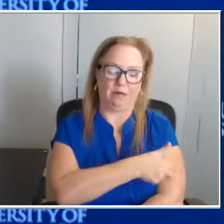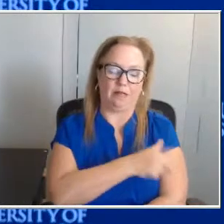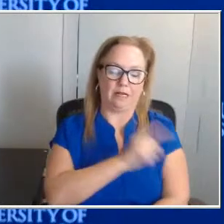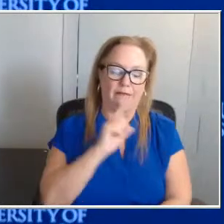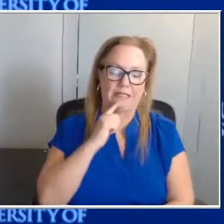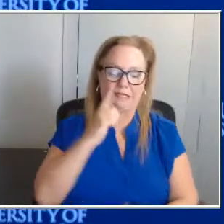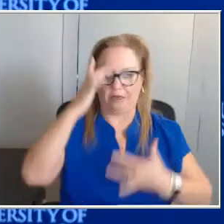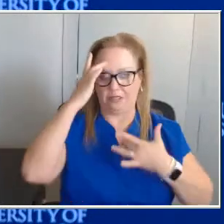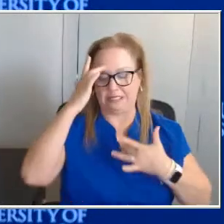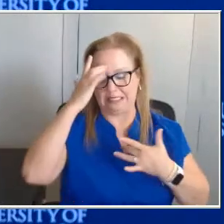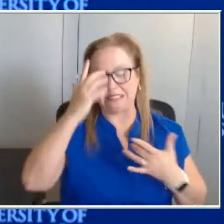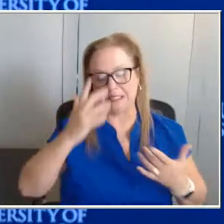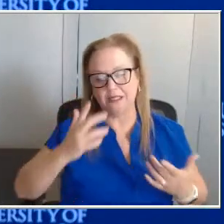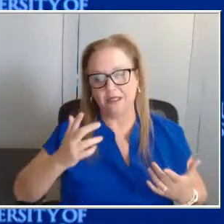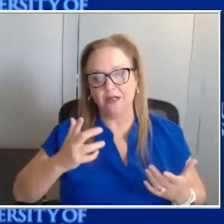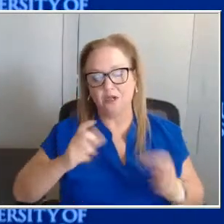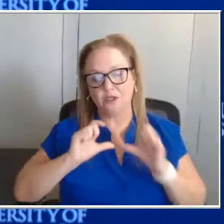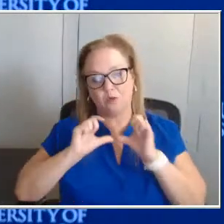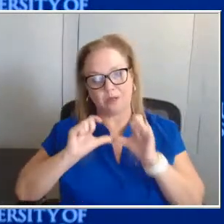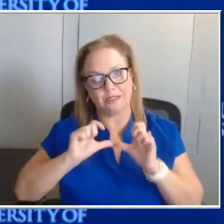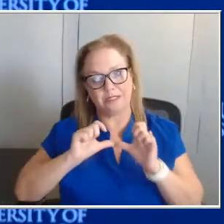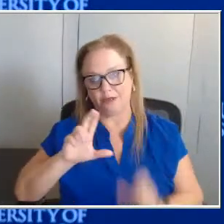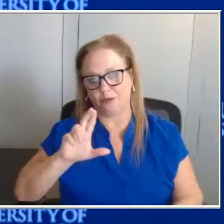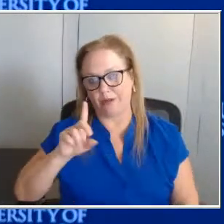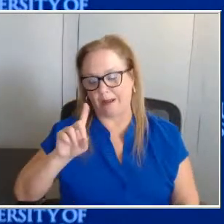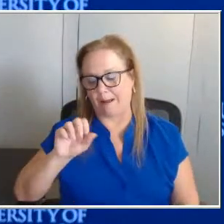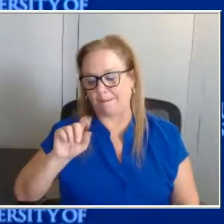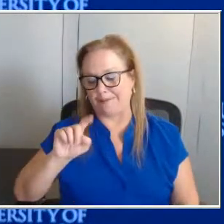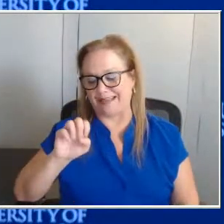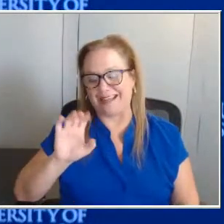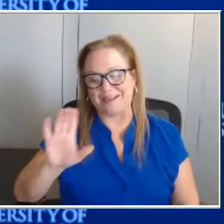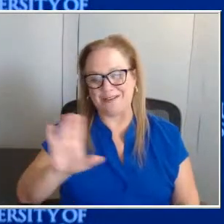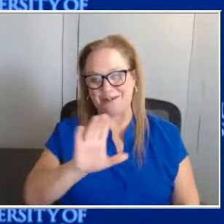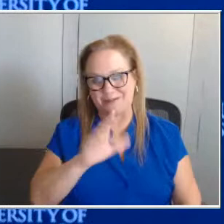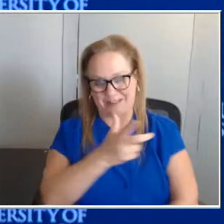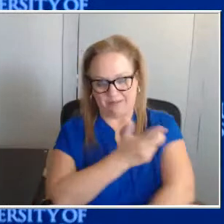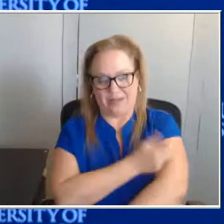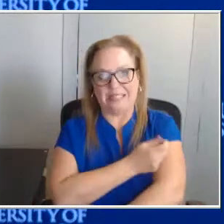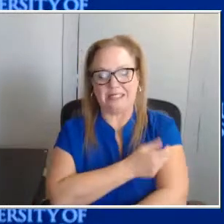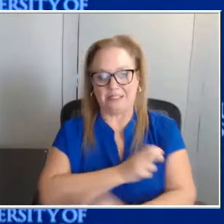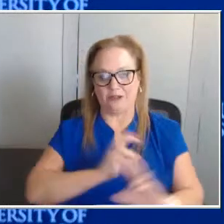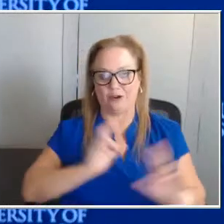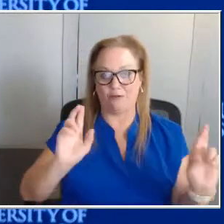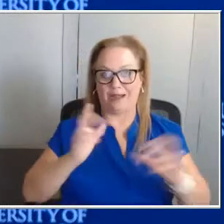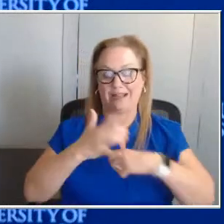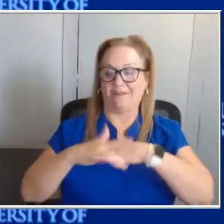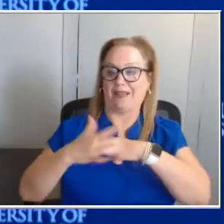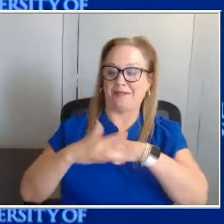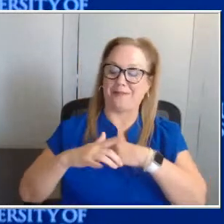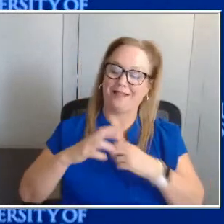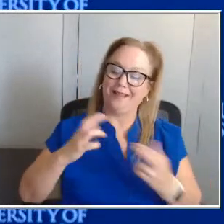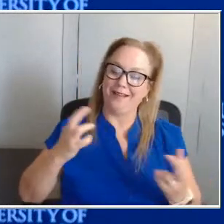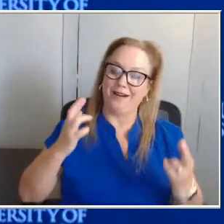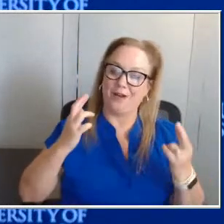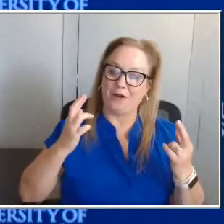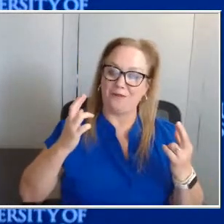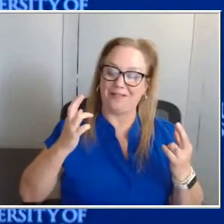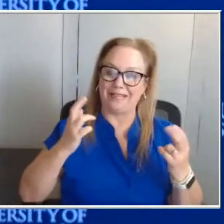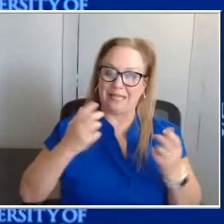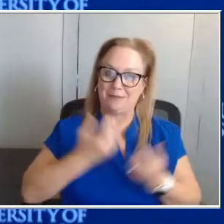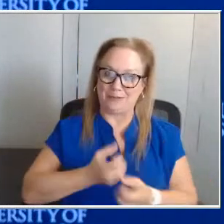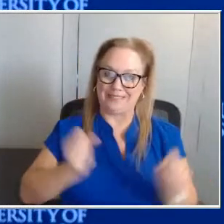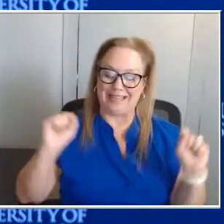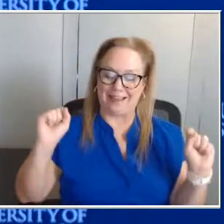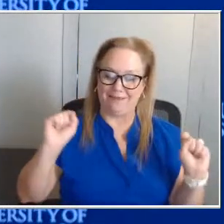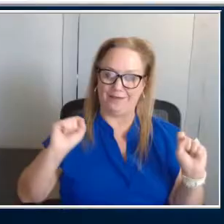So we will continue to update you when those vaccines are available, and hopefully keep you safe throughout the